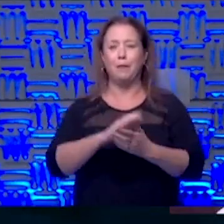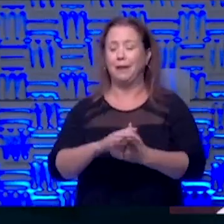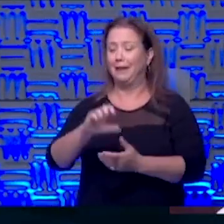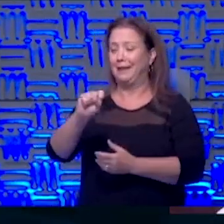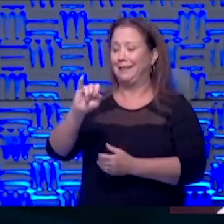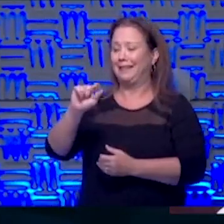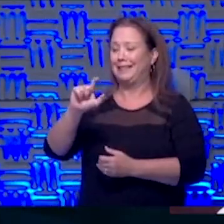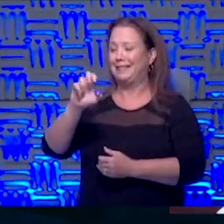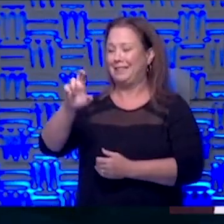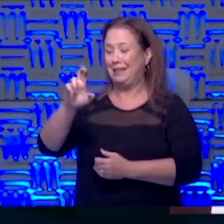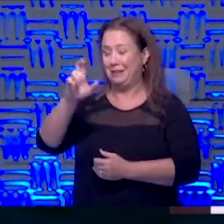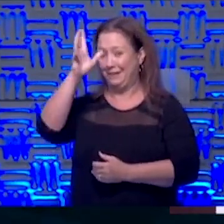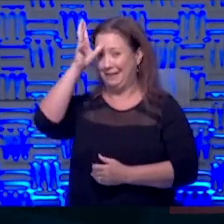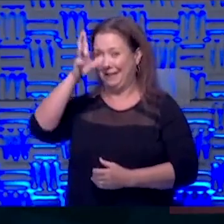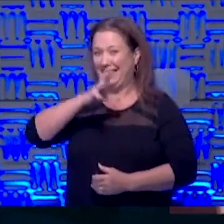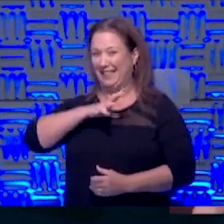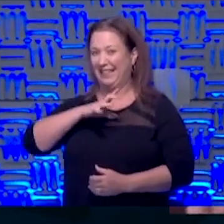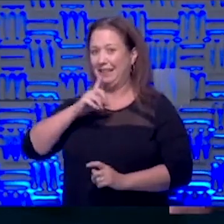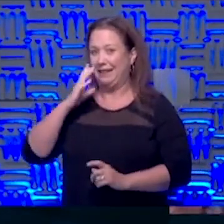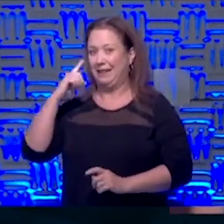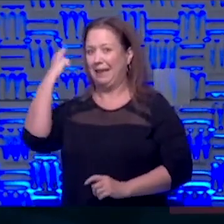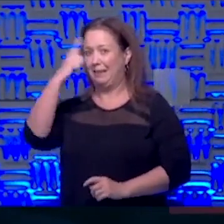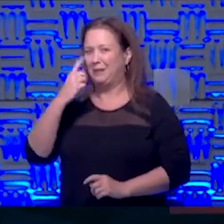looks pretty special.